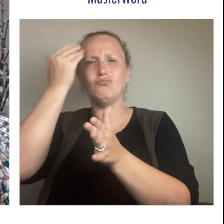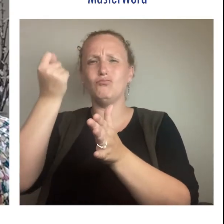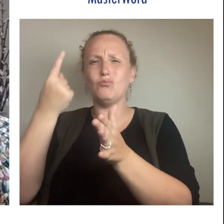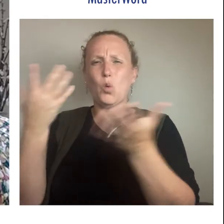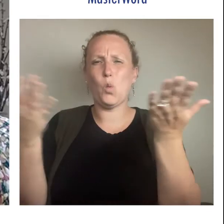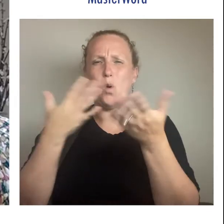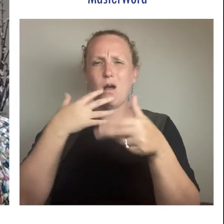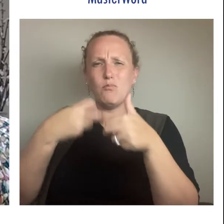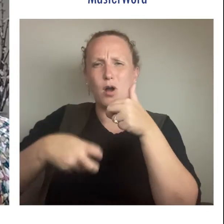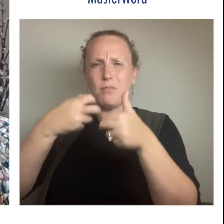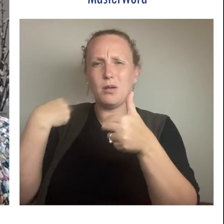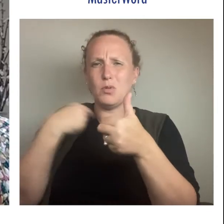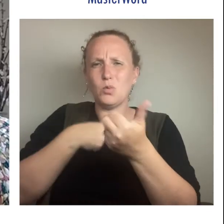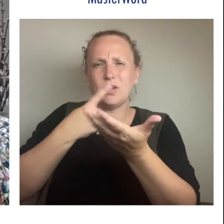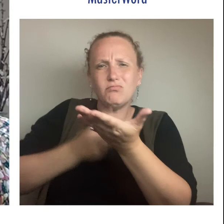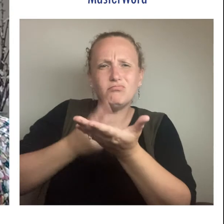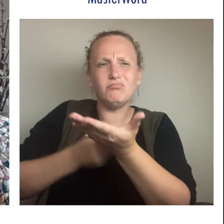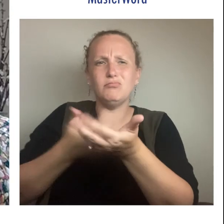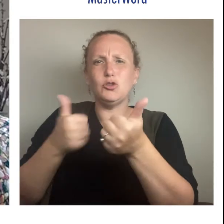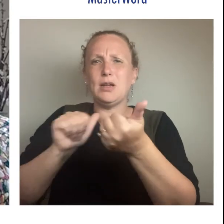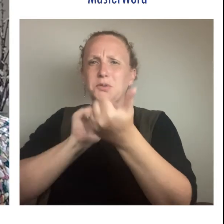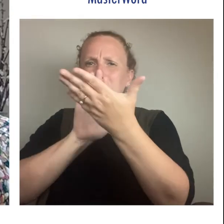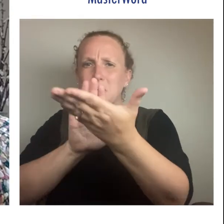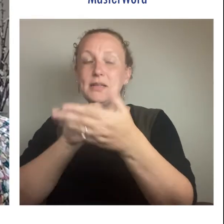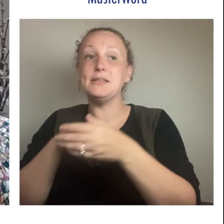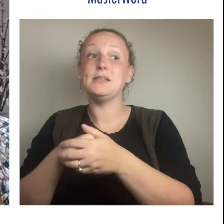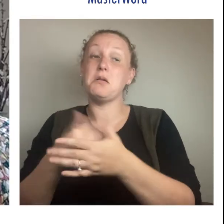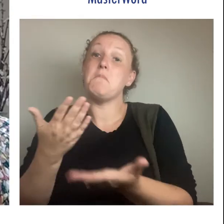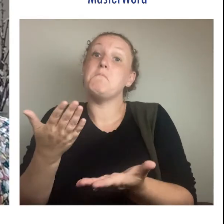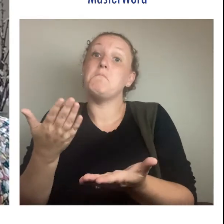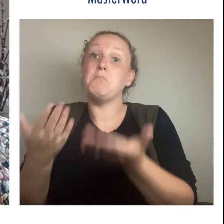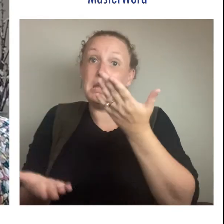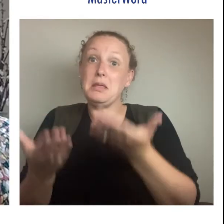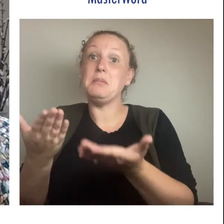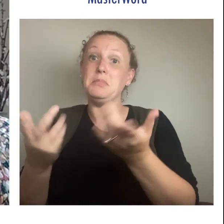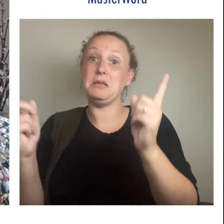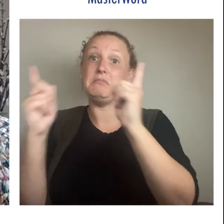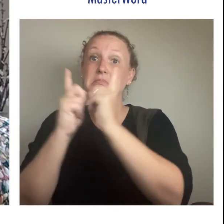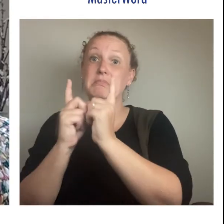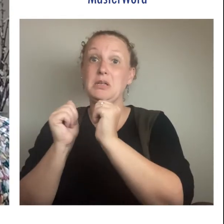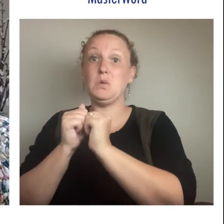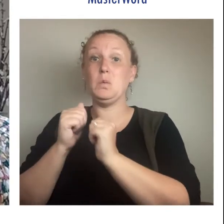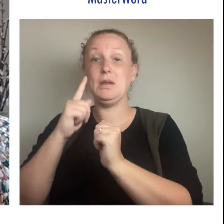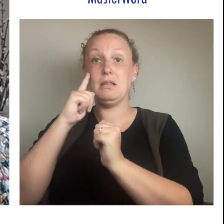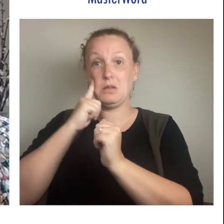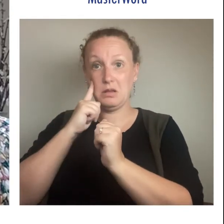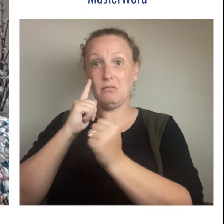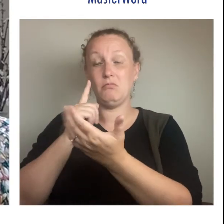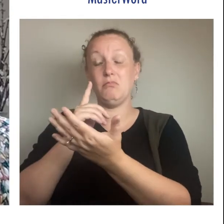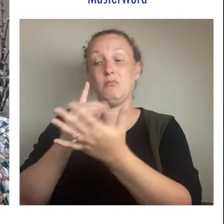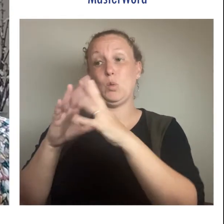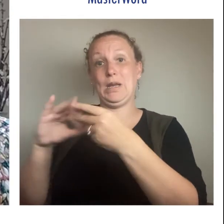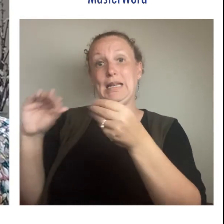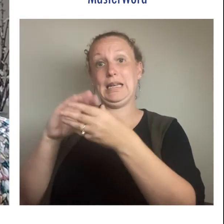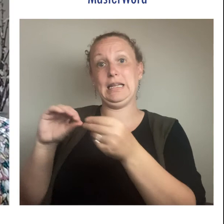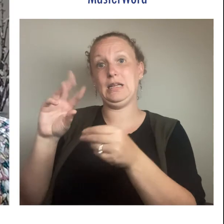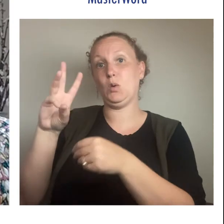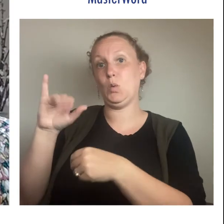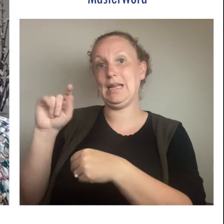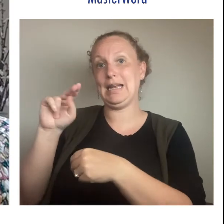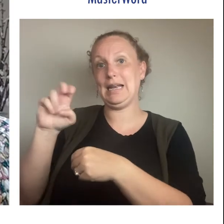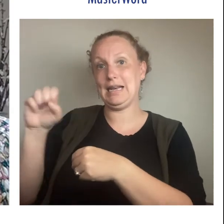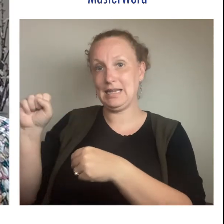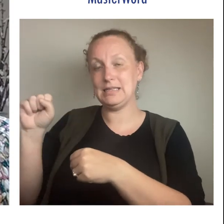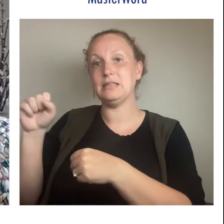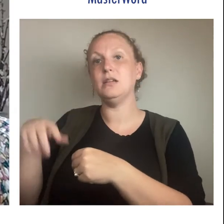the meeting with perhaps meeting with the witness to have a session about unique names